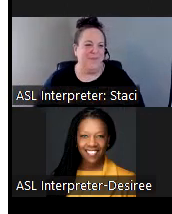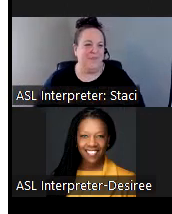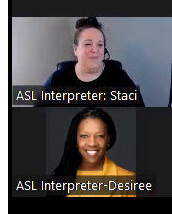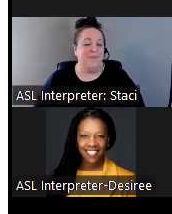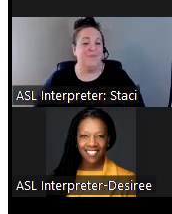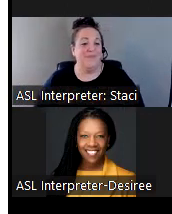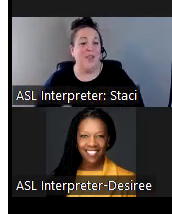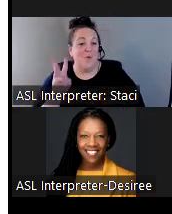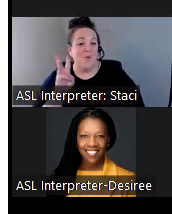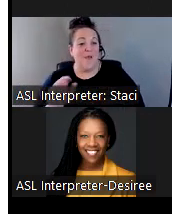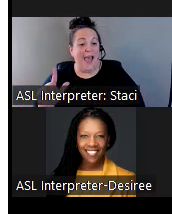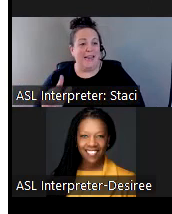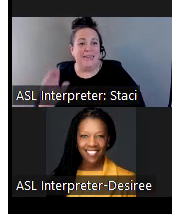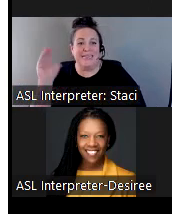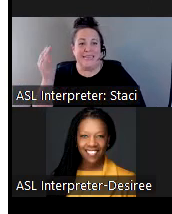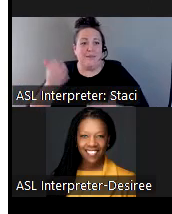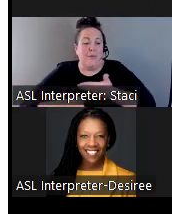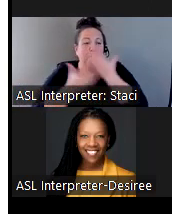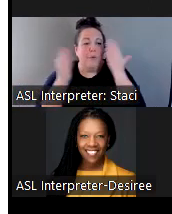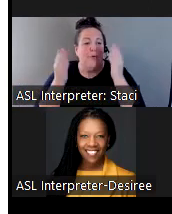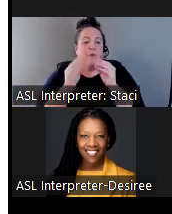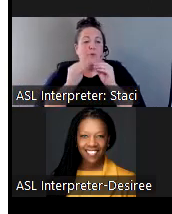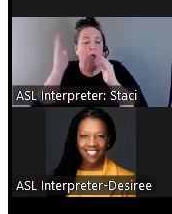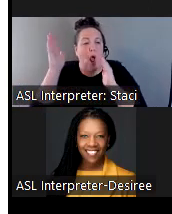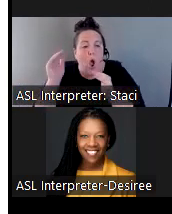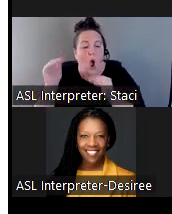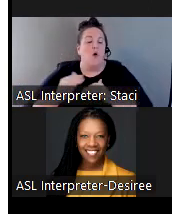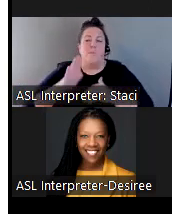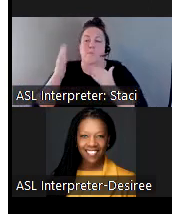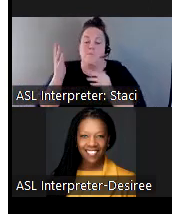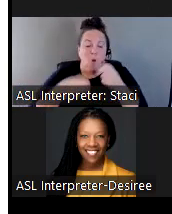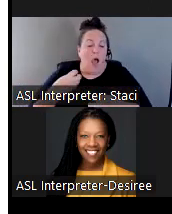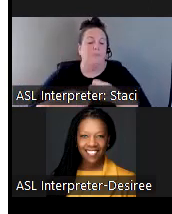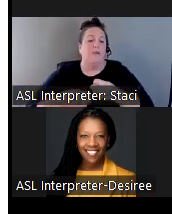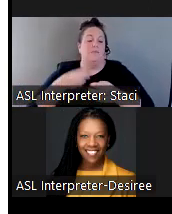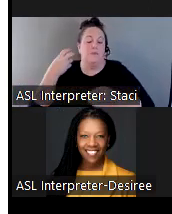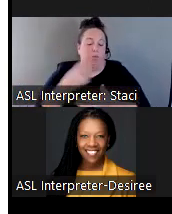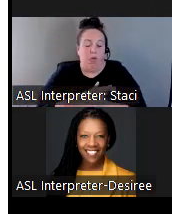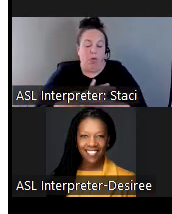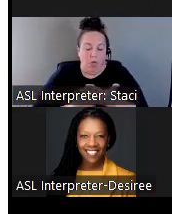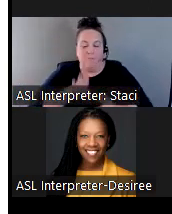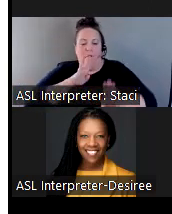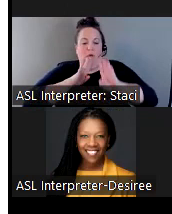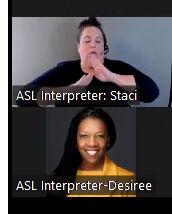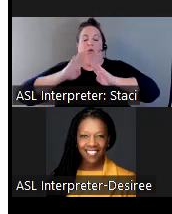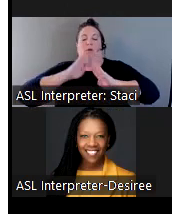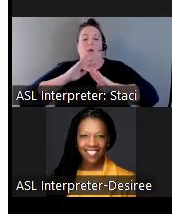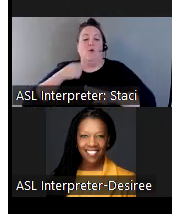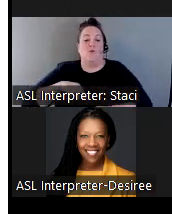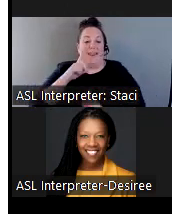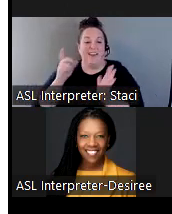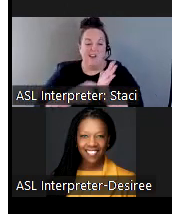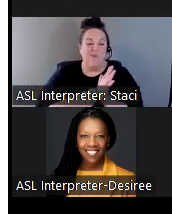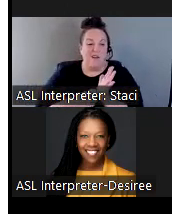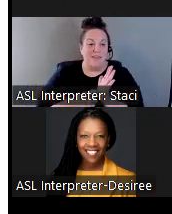Well, it seems almost hopeless, doesn't it? All these problems, all these difficulties, but what we have learned across the United States